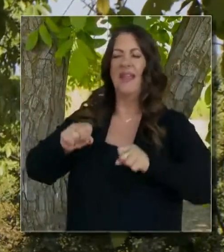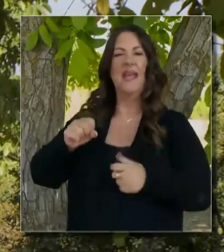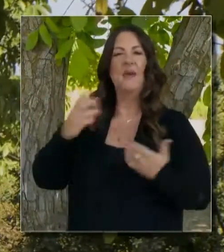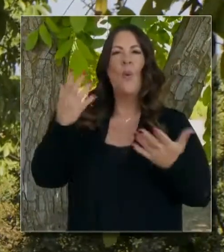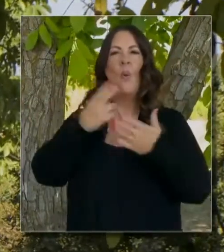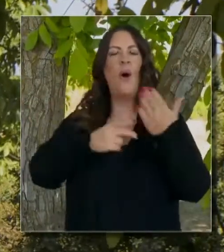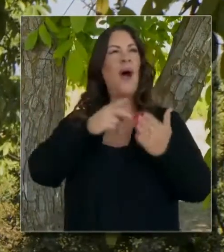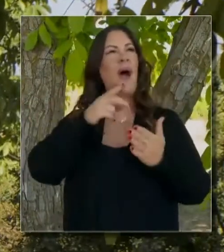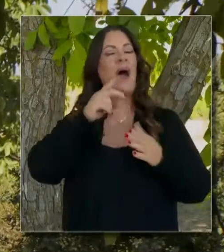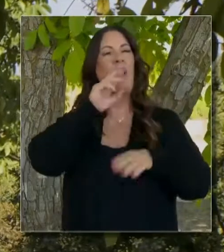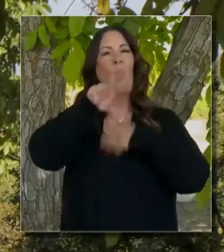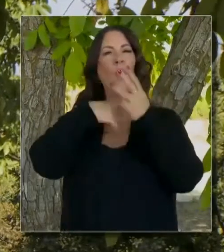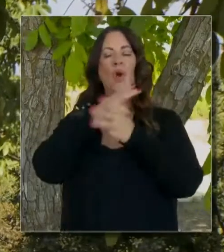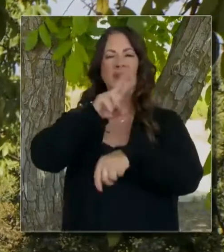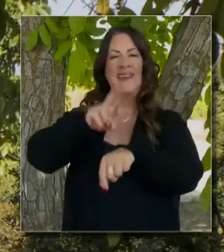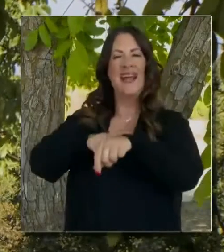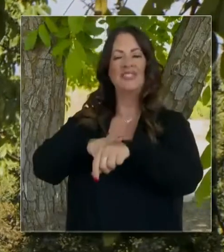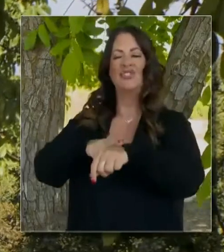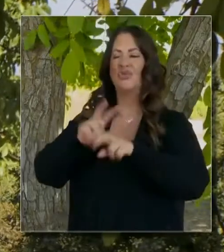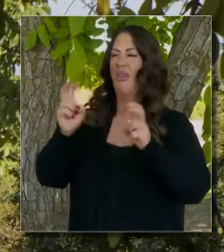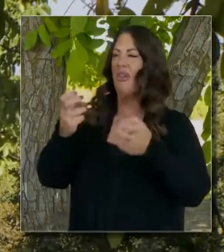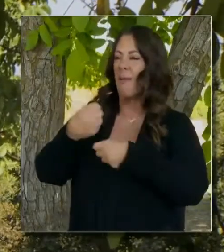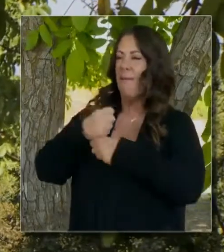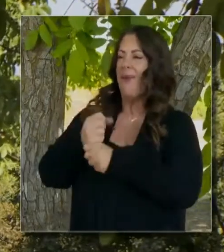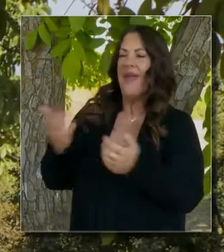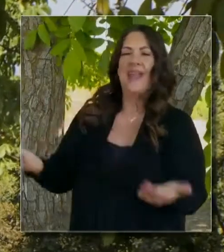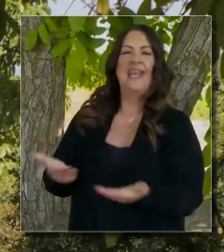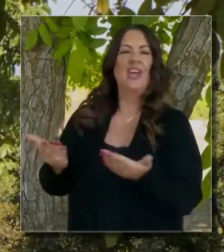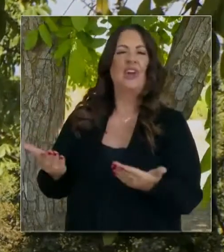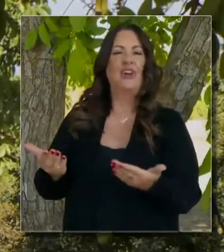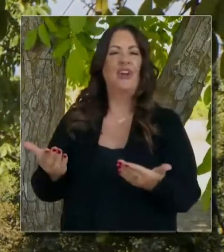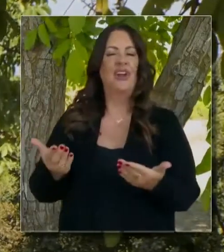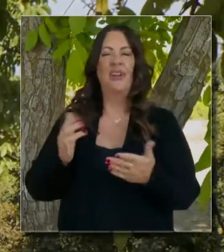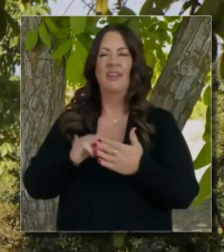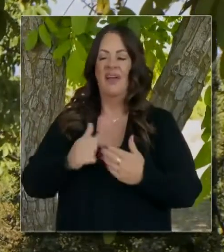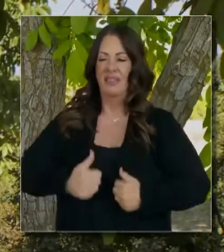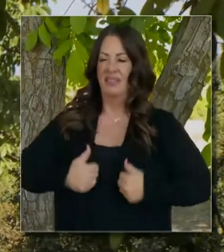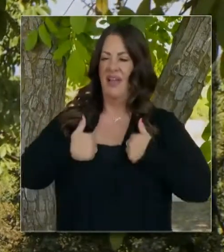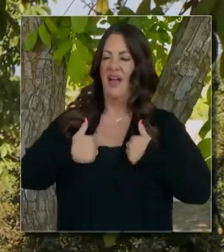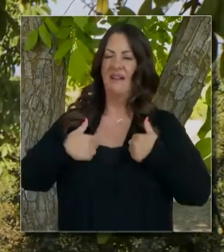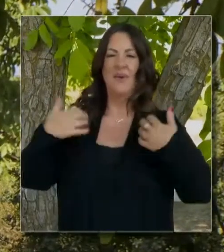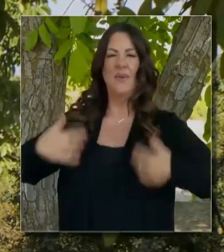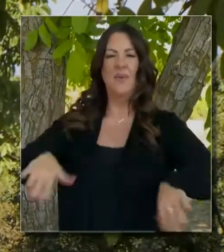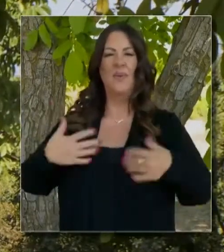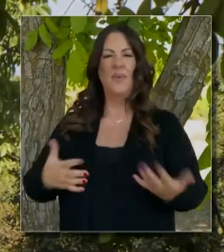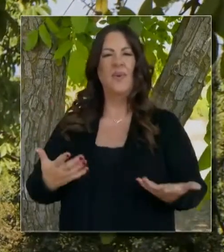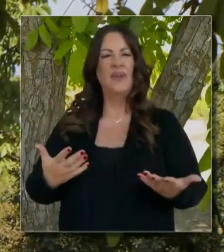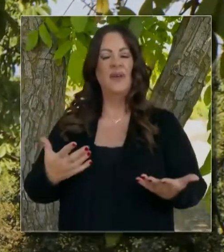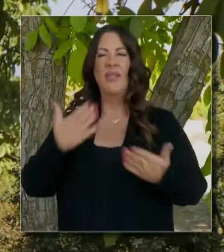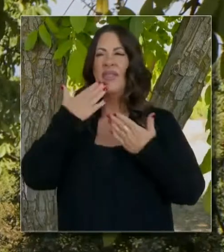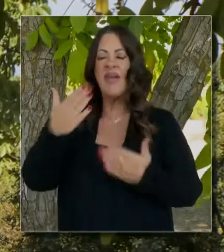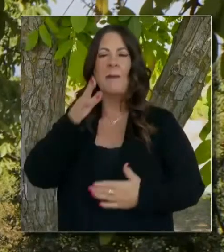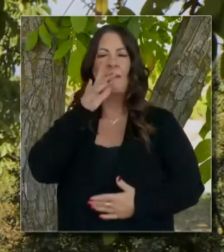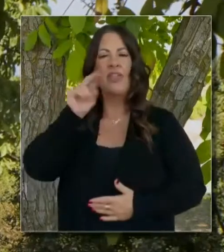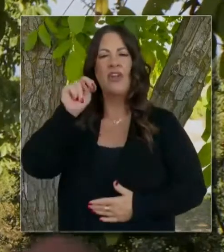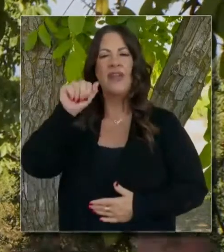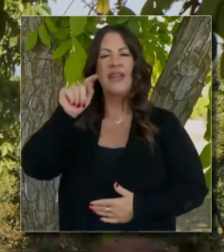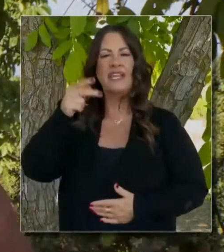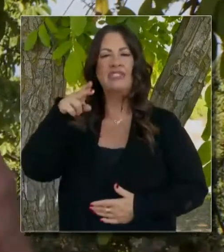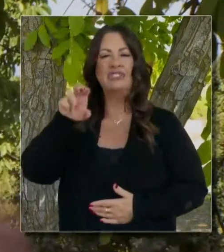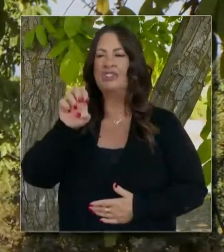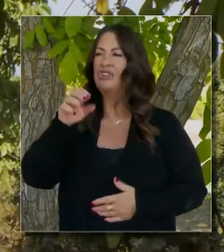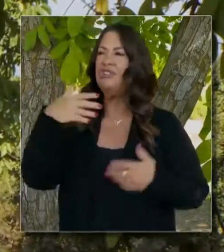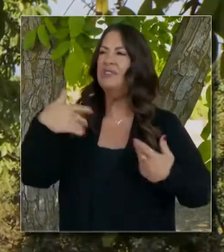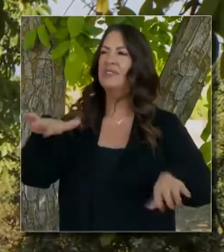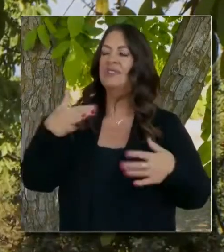Nature's extraordinary contribution, the life and liveliness that she brings to bear every single day. All the solutions